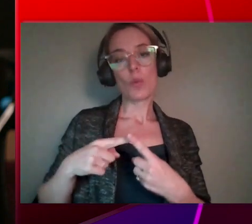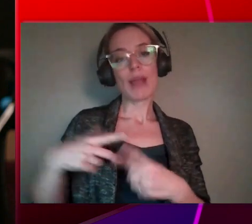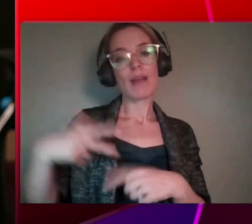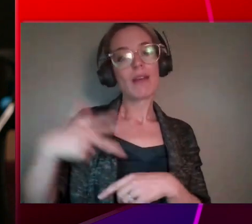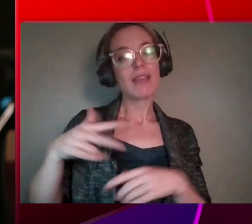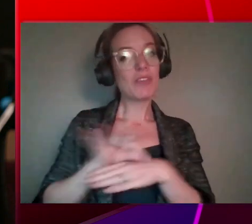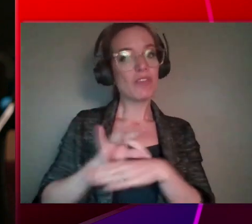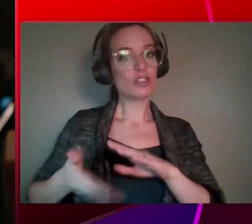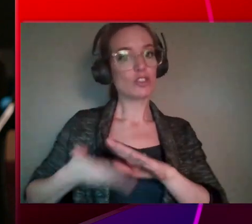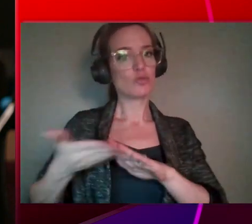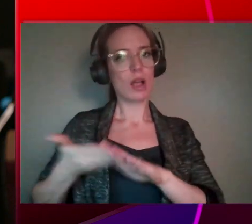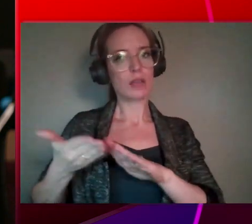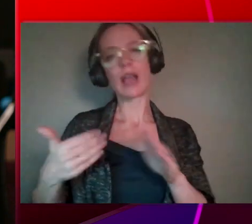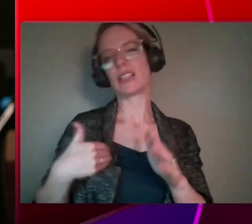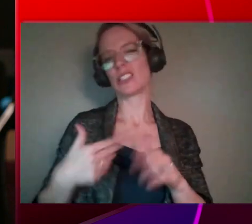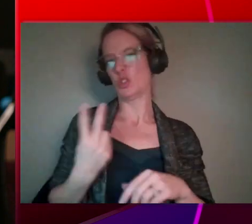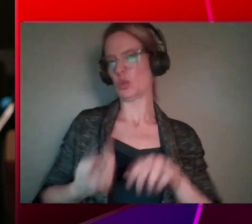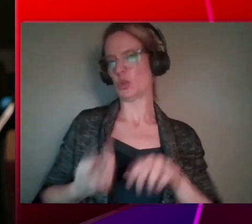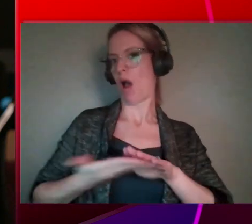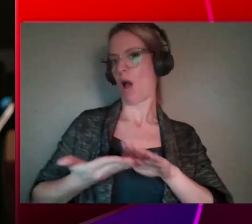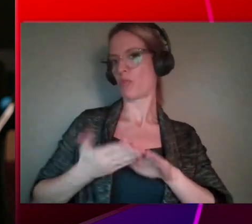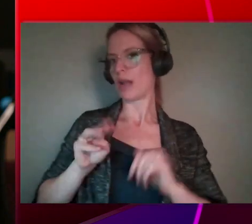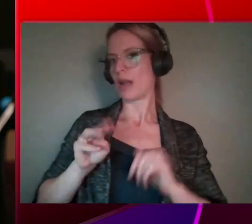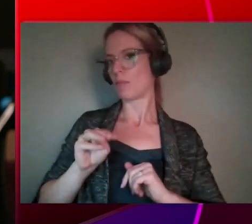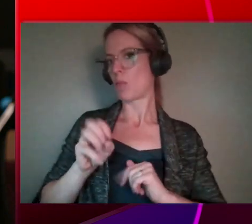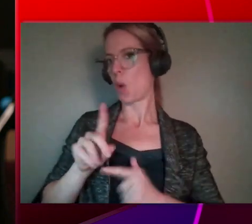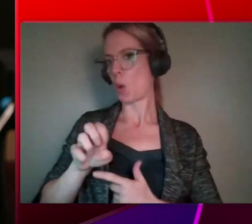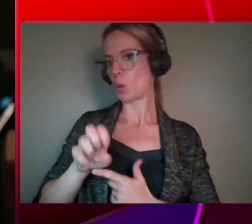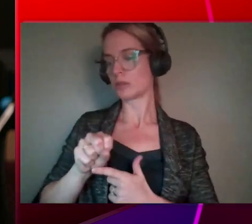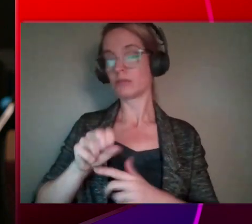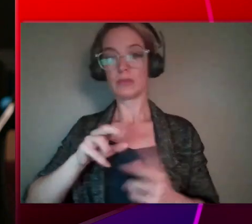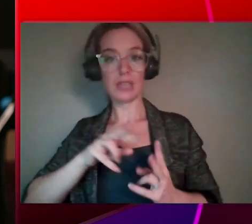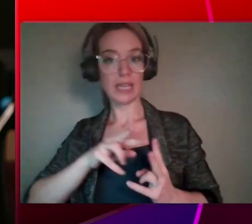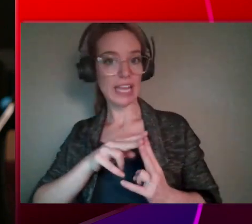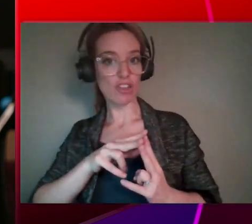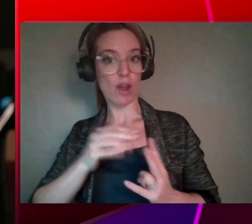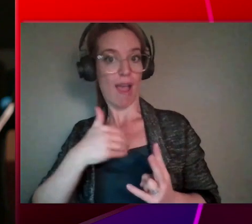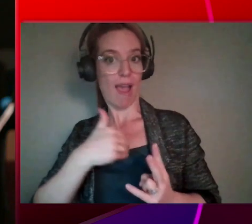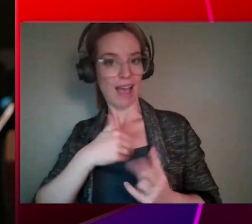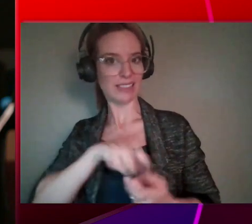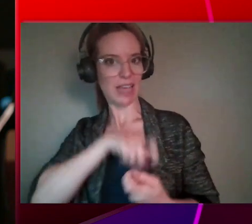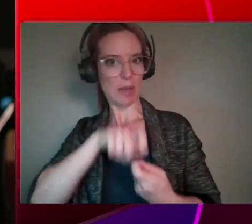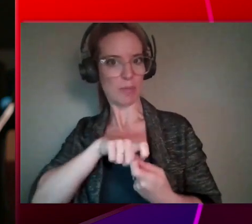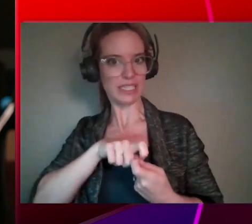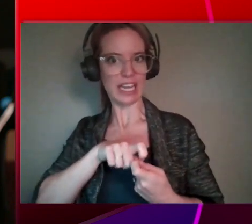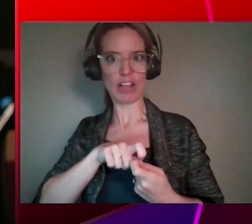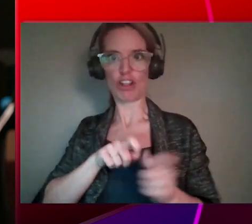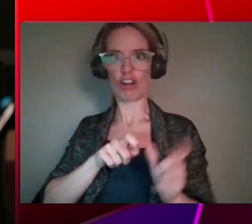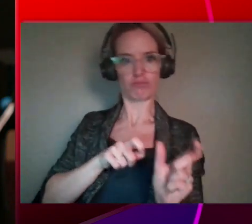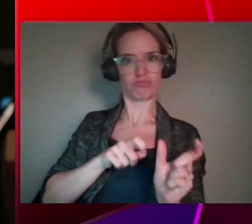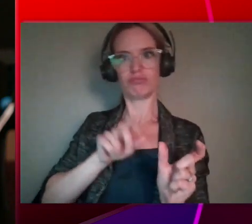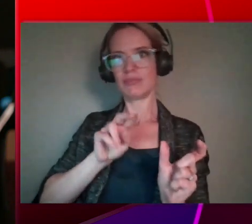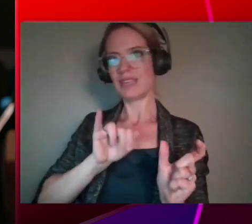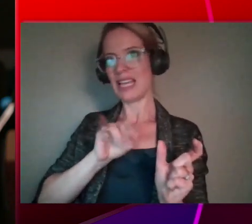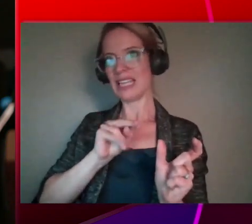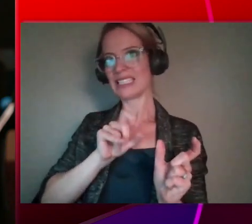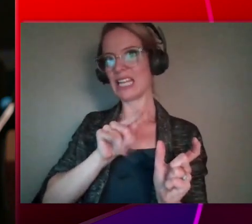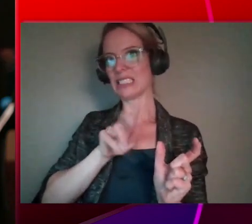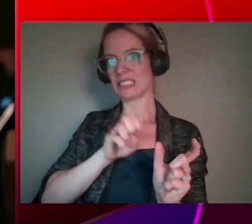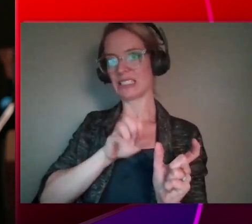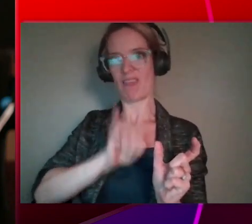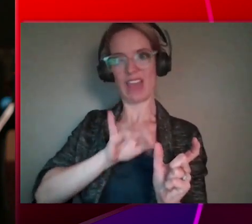operating modes. It either has an instance of the function that is already running for that function that can serve the